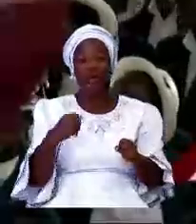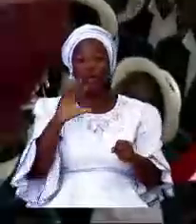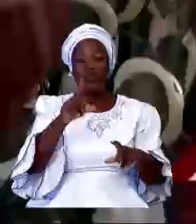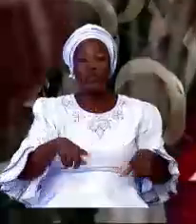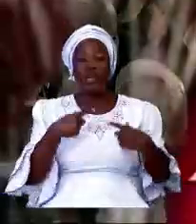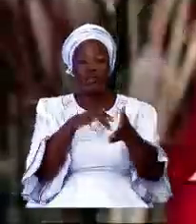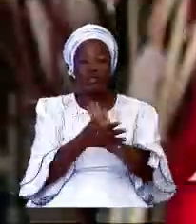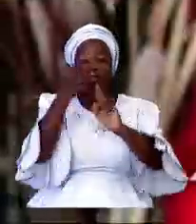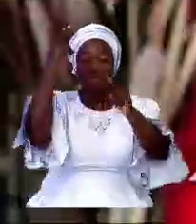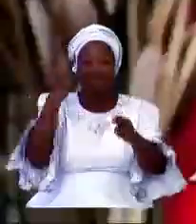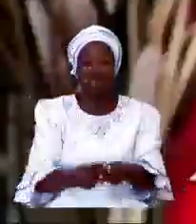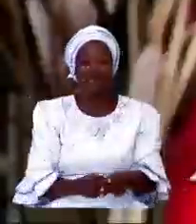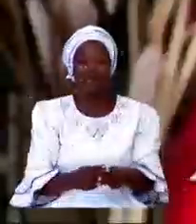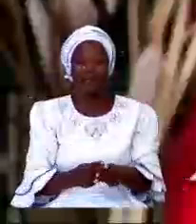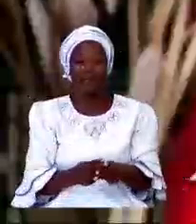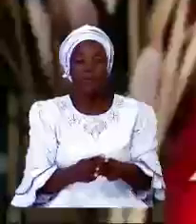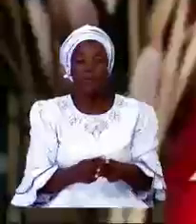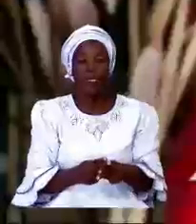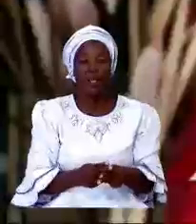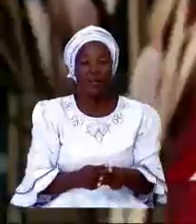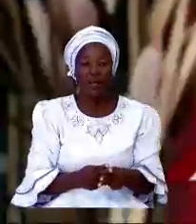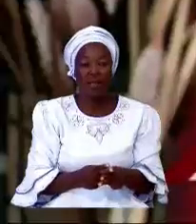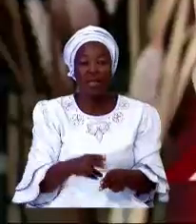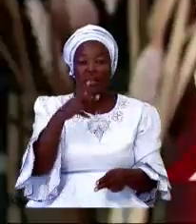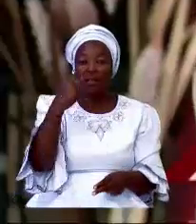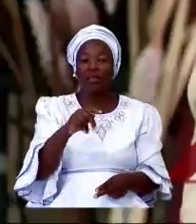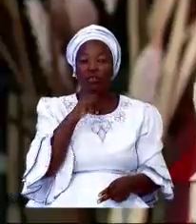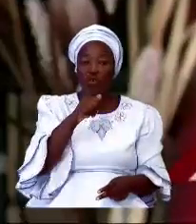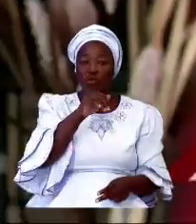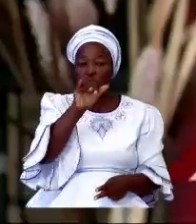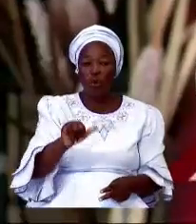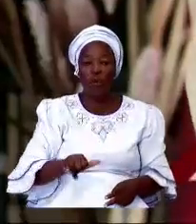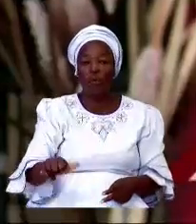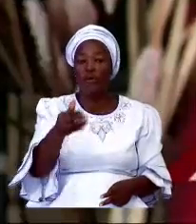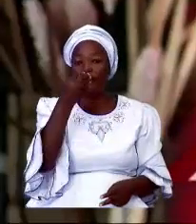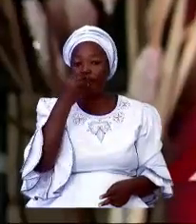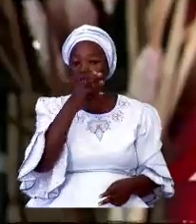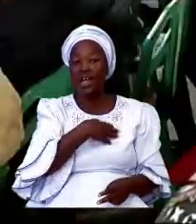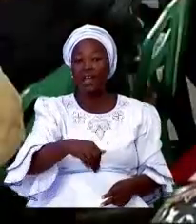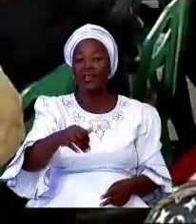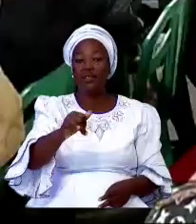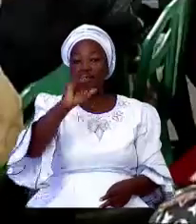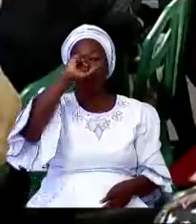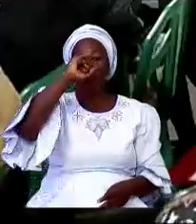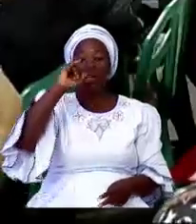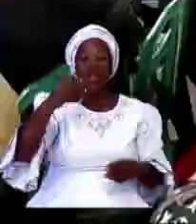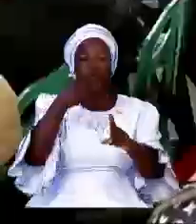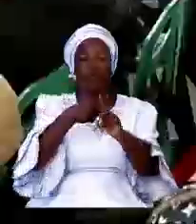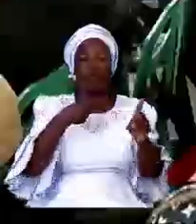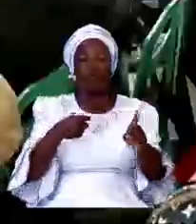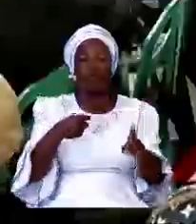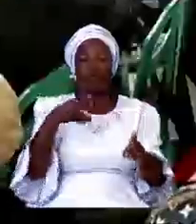the virtue and the vigor of your life in Jesus' name. The